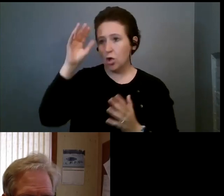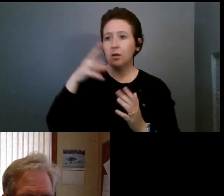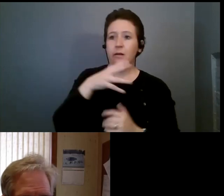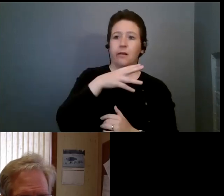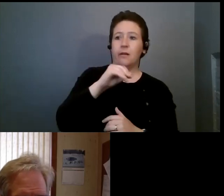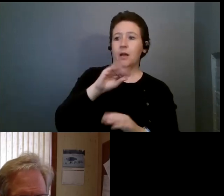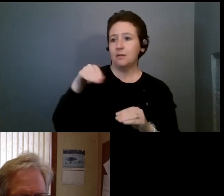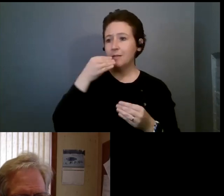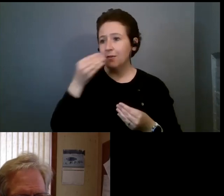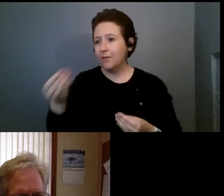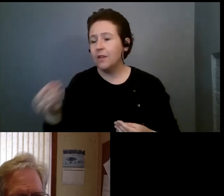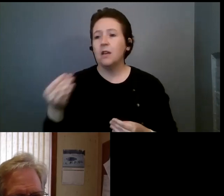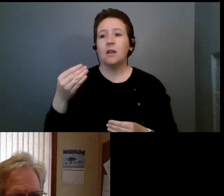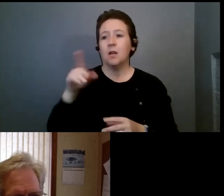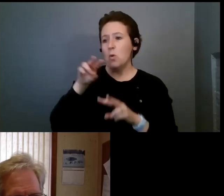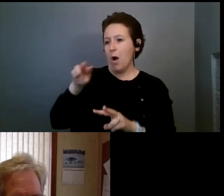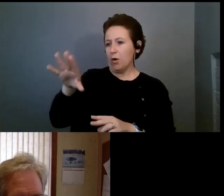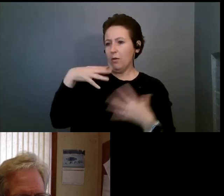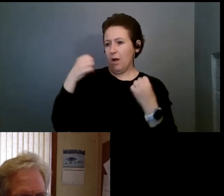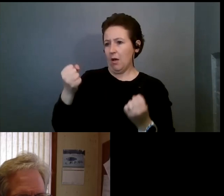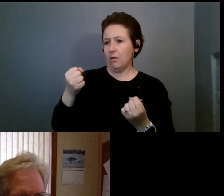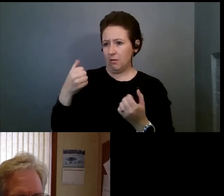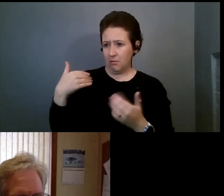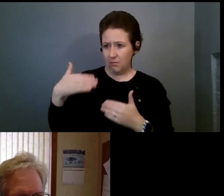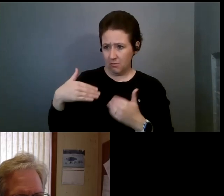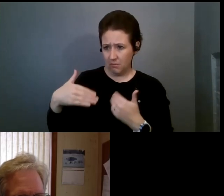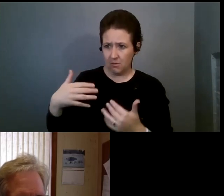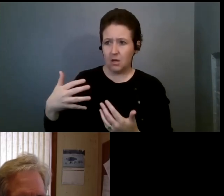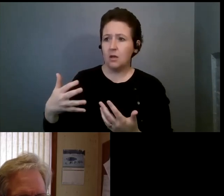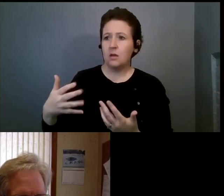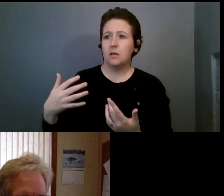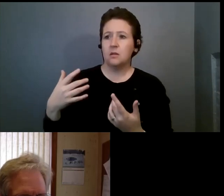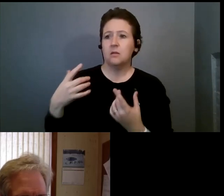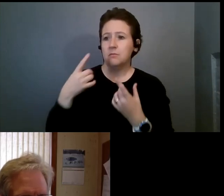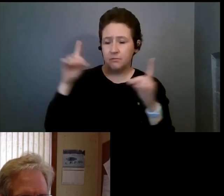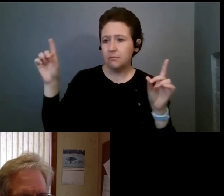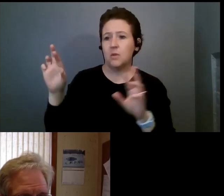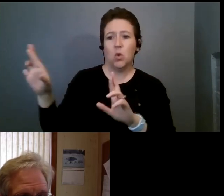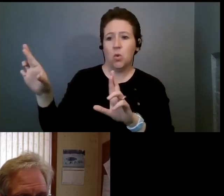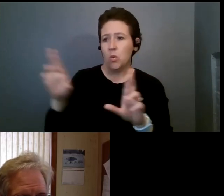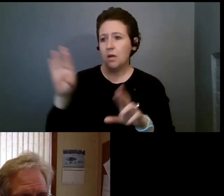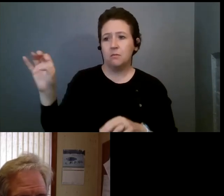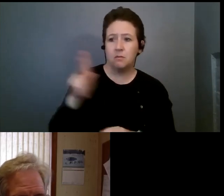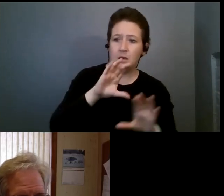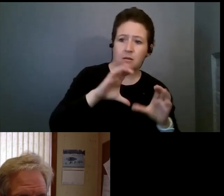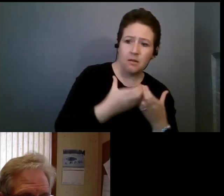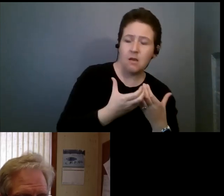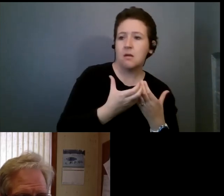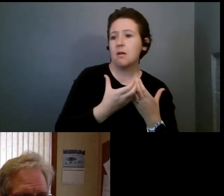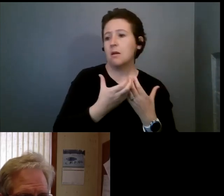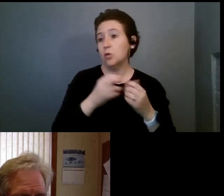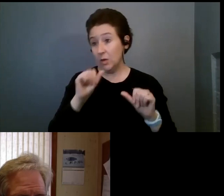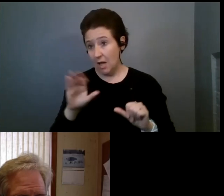health very closely until such time as they're ready to go back to class and able to go